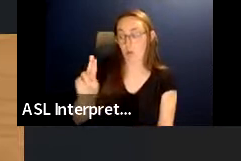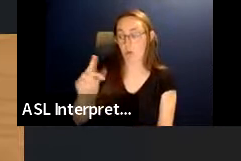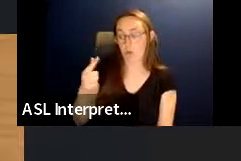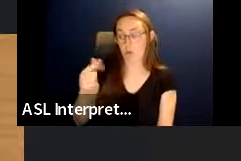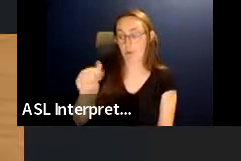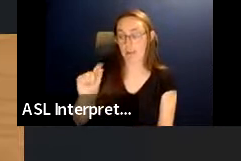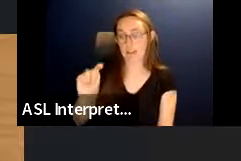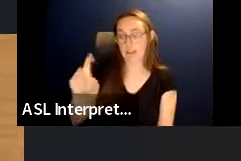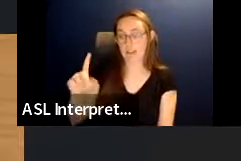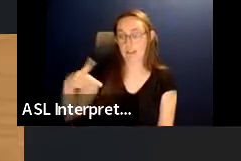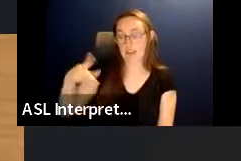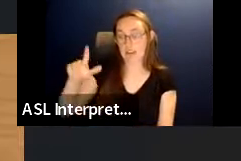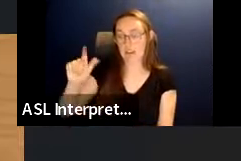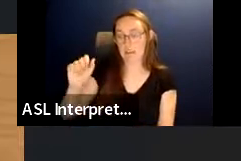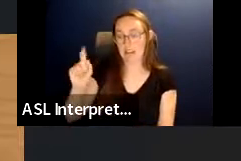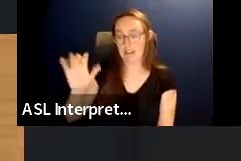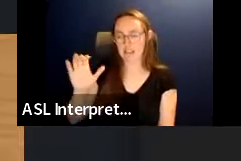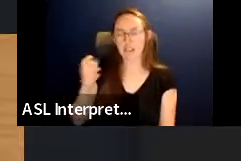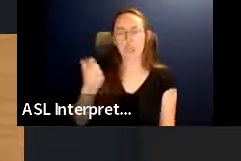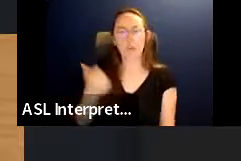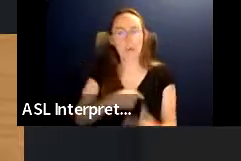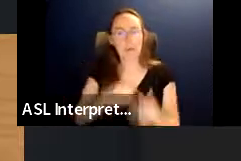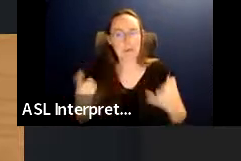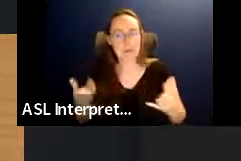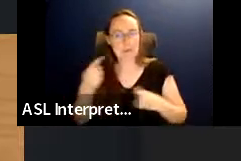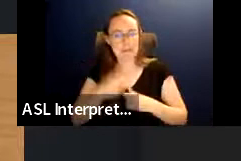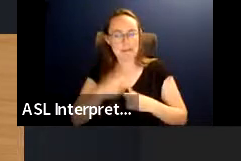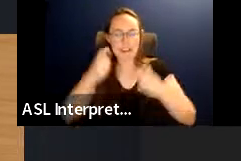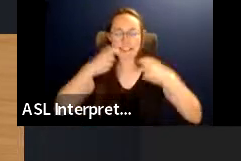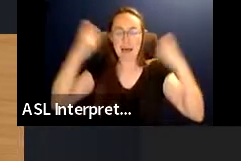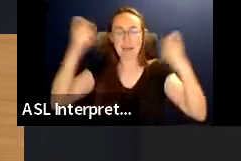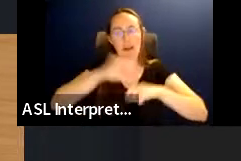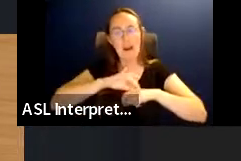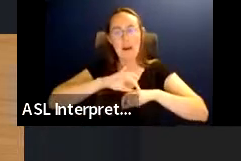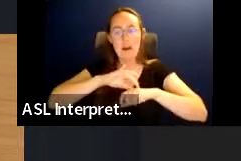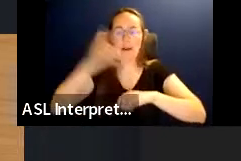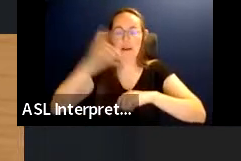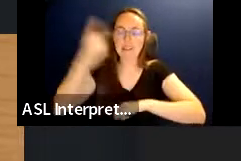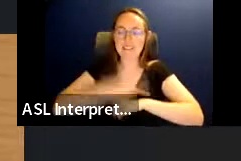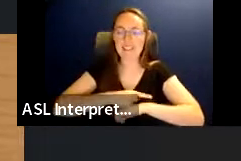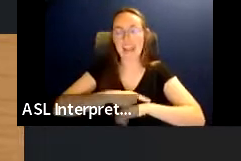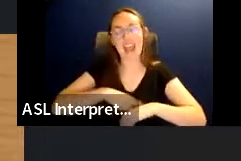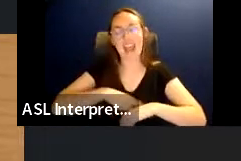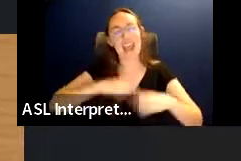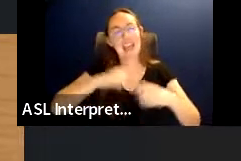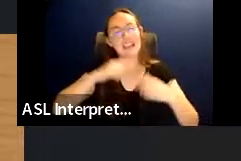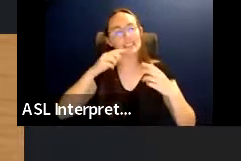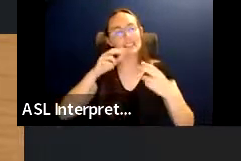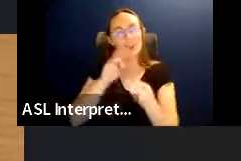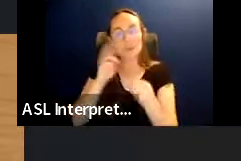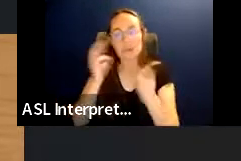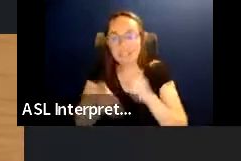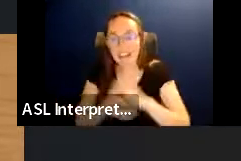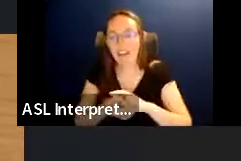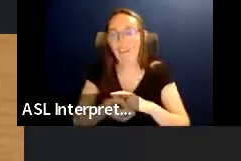Day and repurposing and recycling. And so whenever I'm working with corrugated plastic, these are the essential